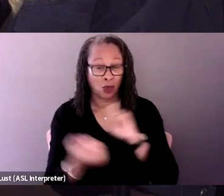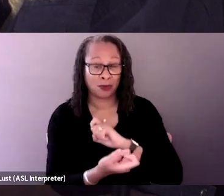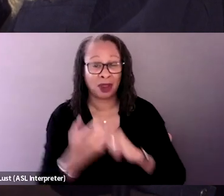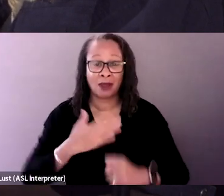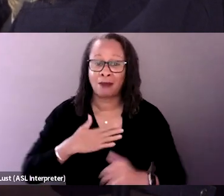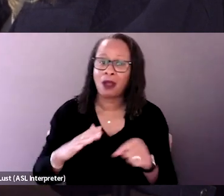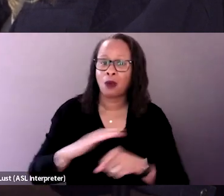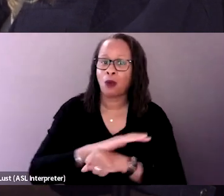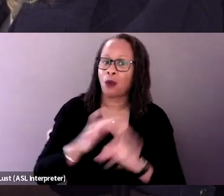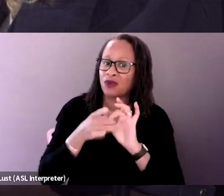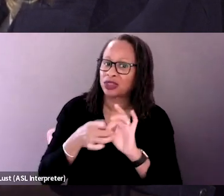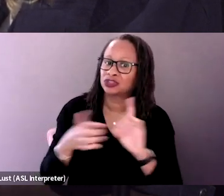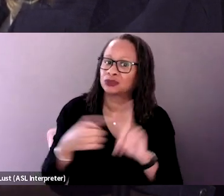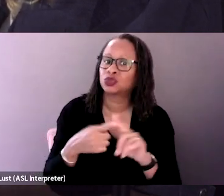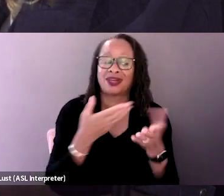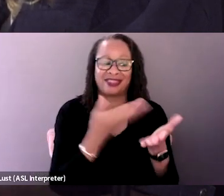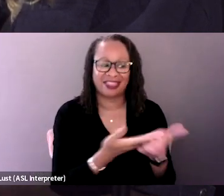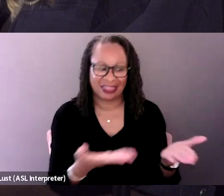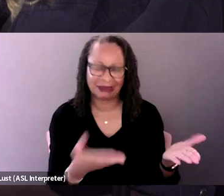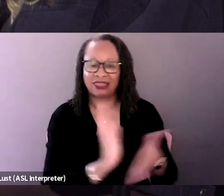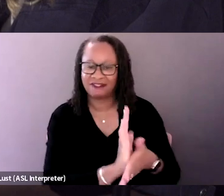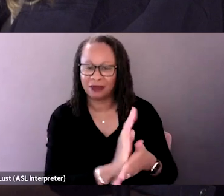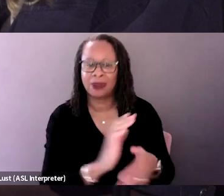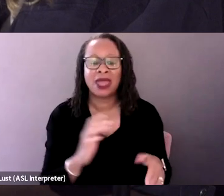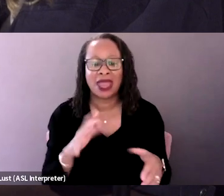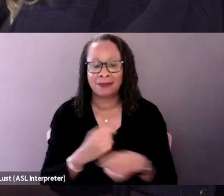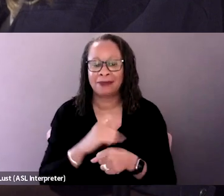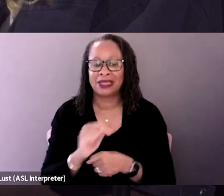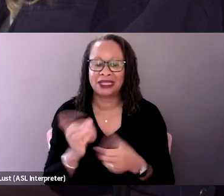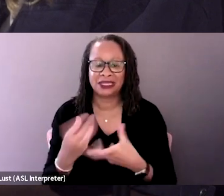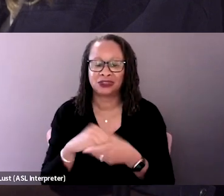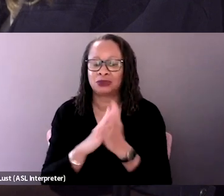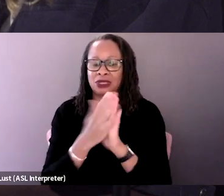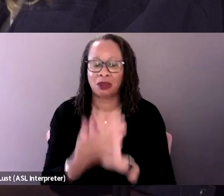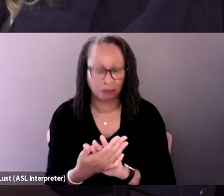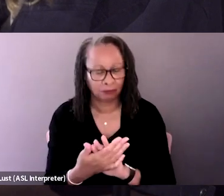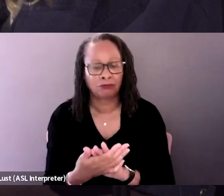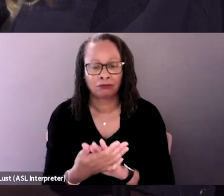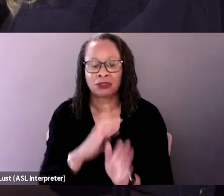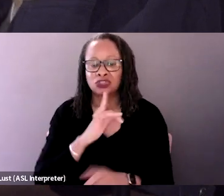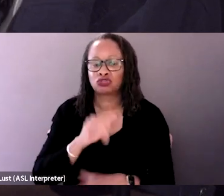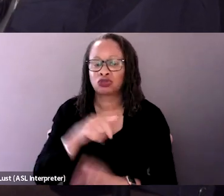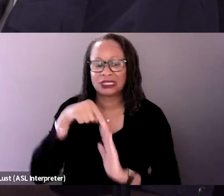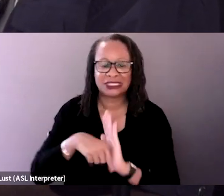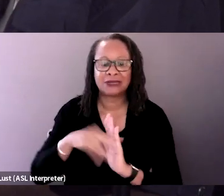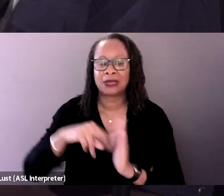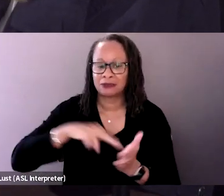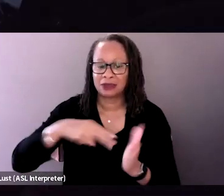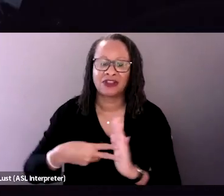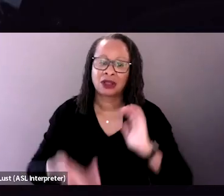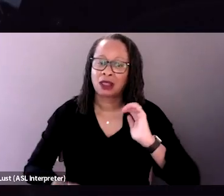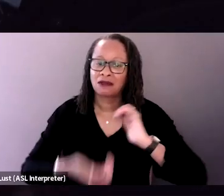whole relationship to the thing, and made this into a truly deep and meaningful